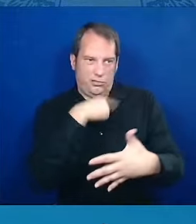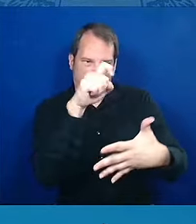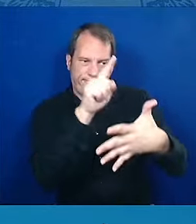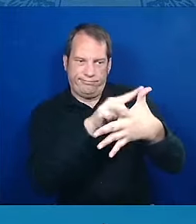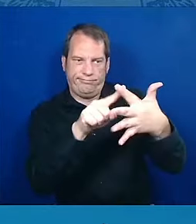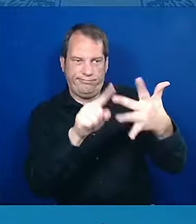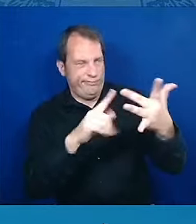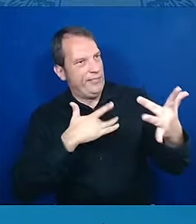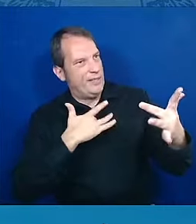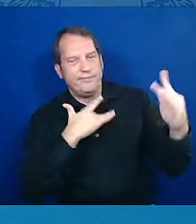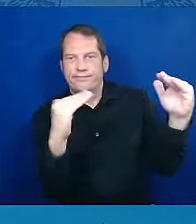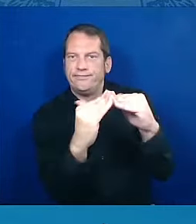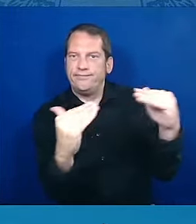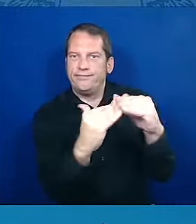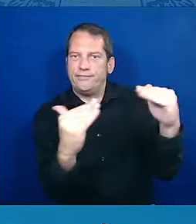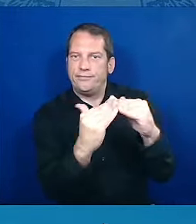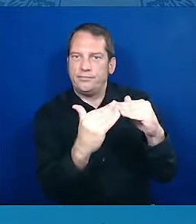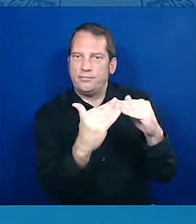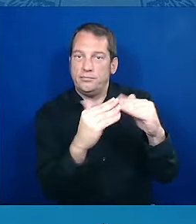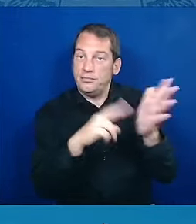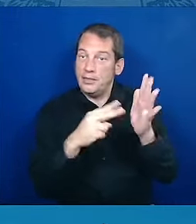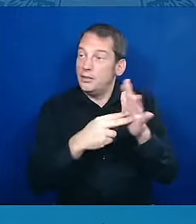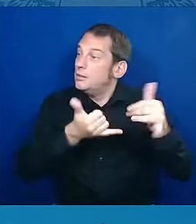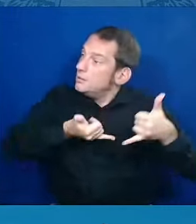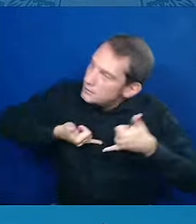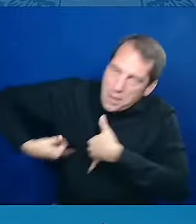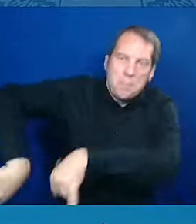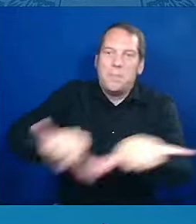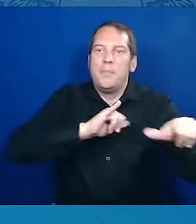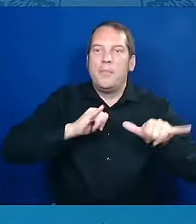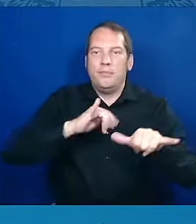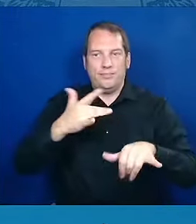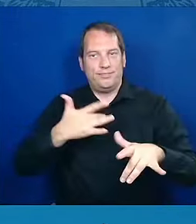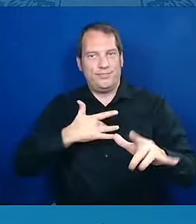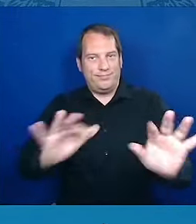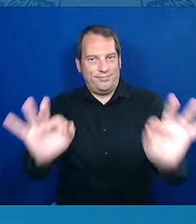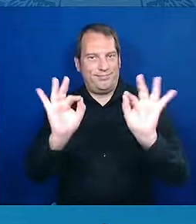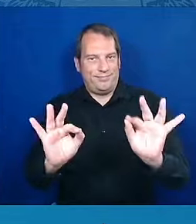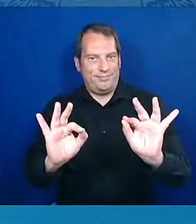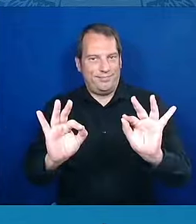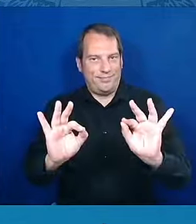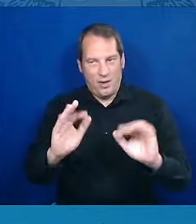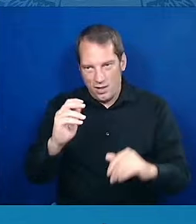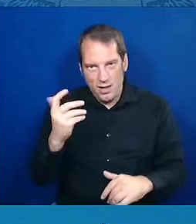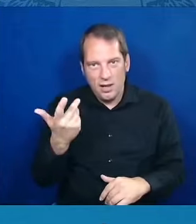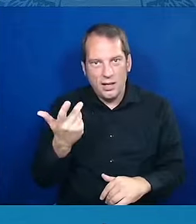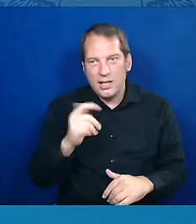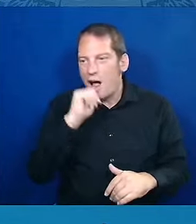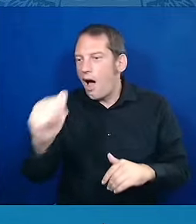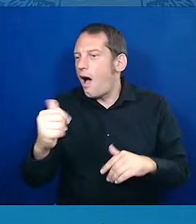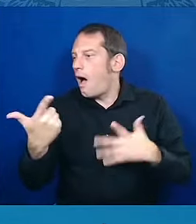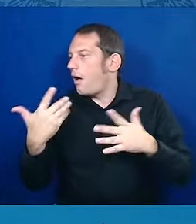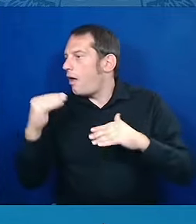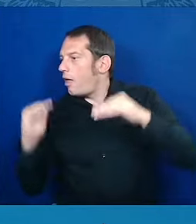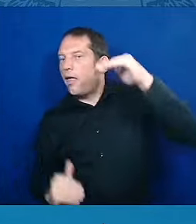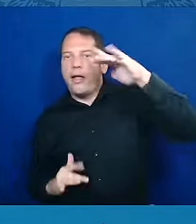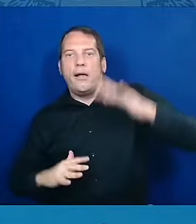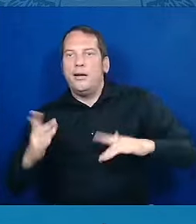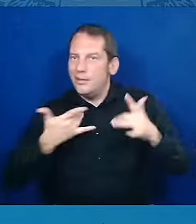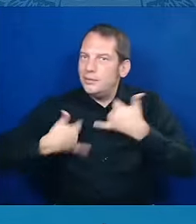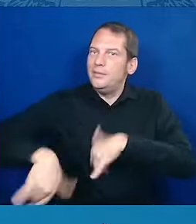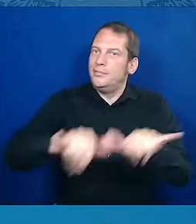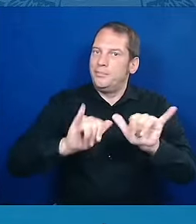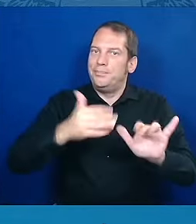Understand, and I say this everywhere I go, understand, you may not be a union member, but you should